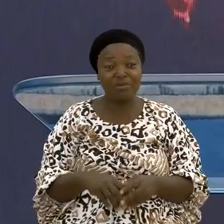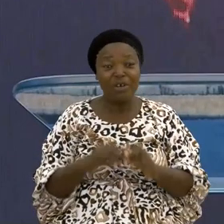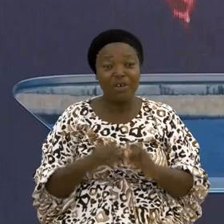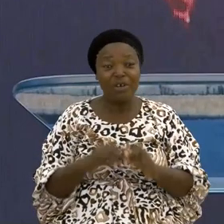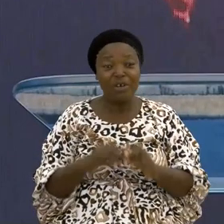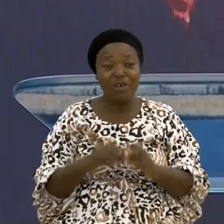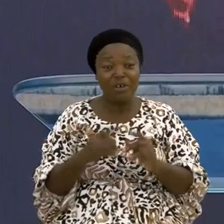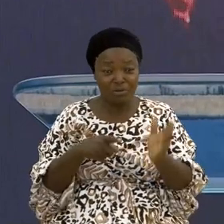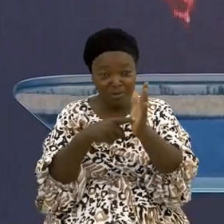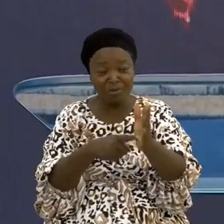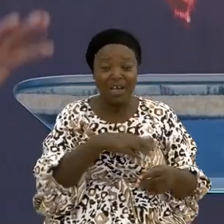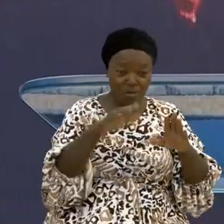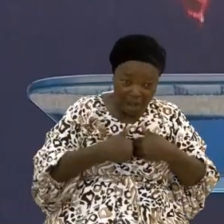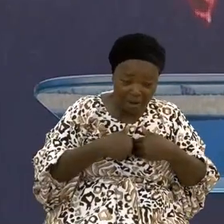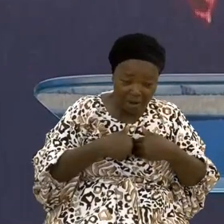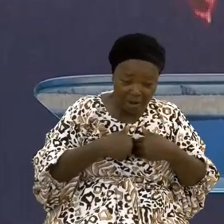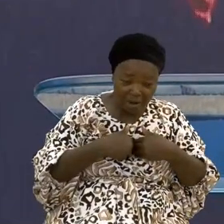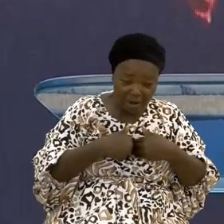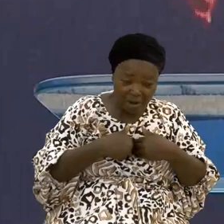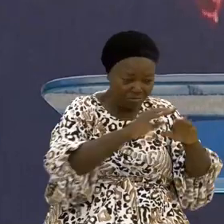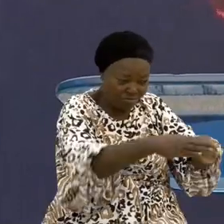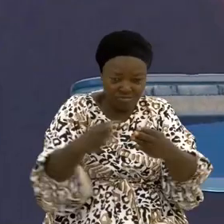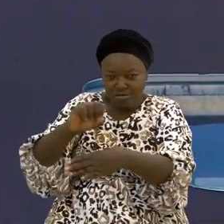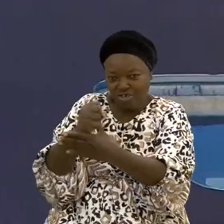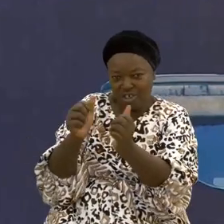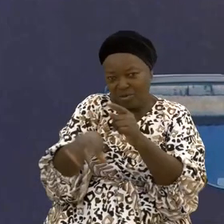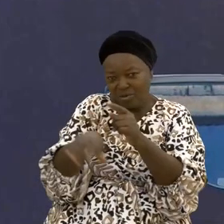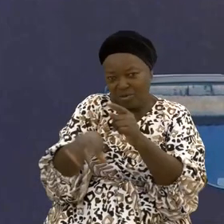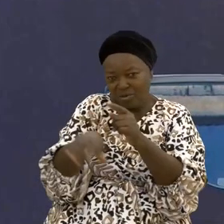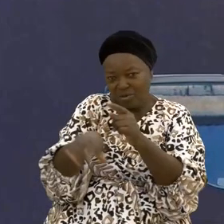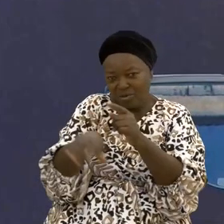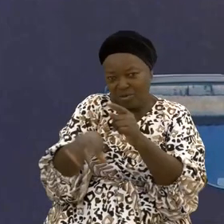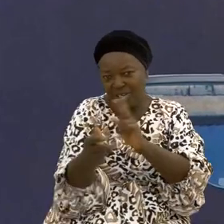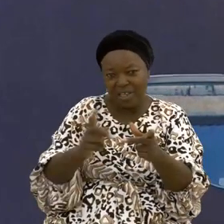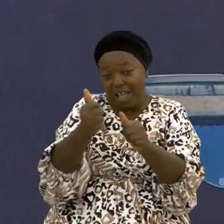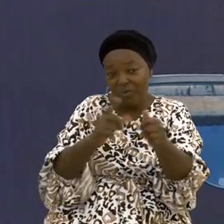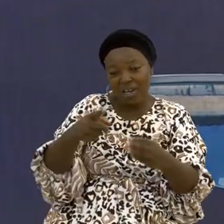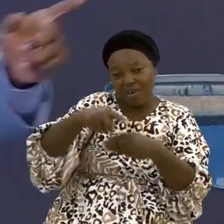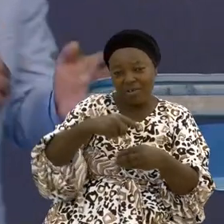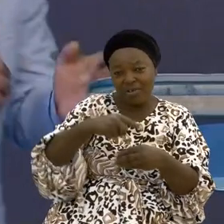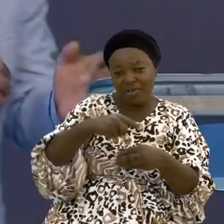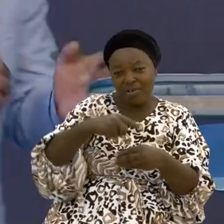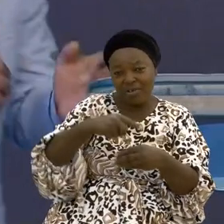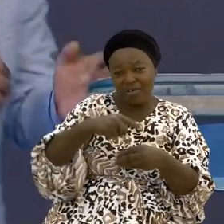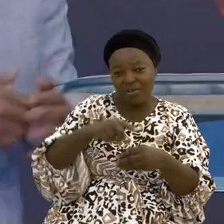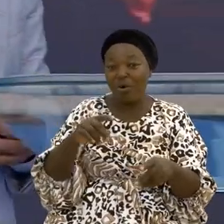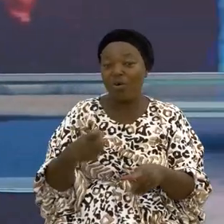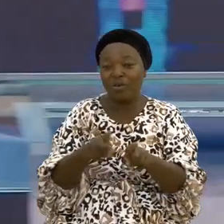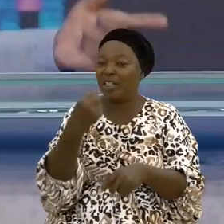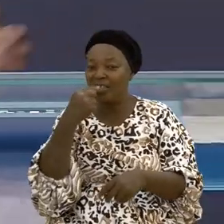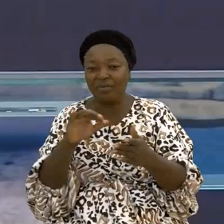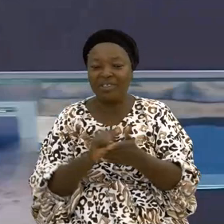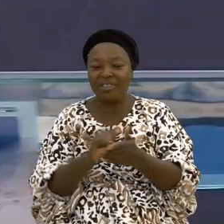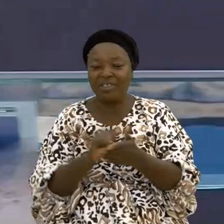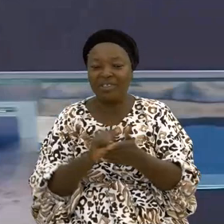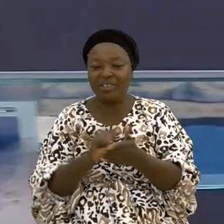it spreads to other people, and everybody around you will also taste of that miracle. The miracle you have